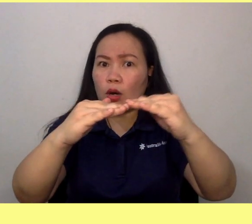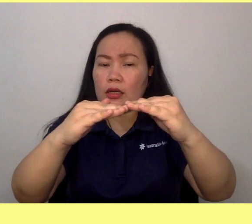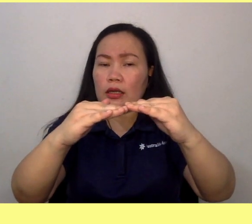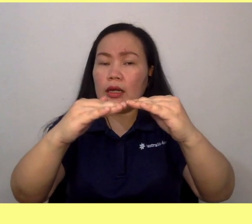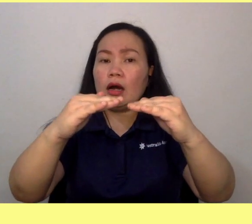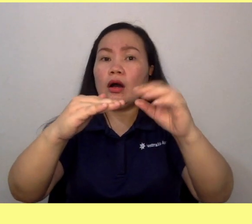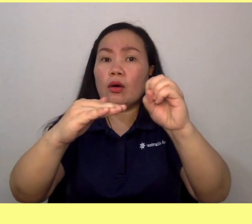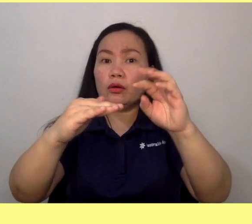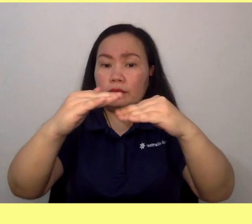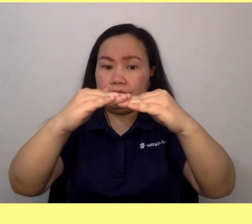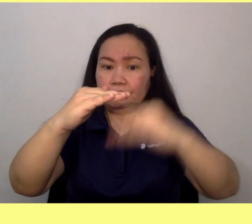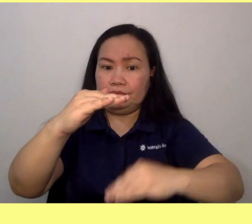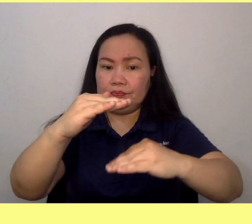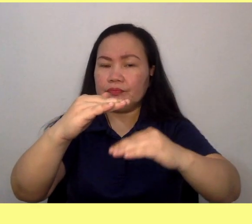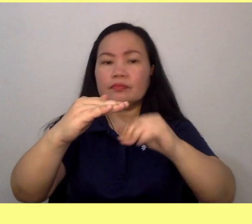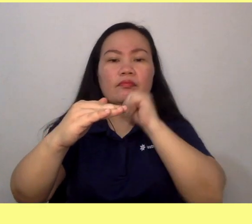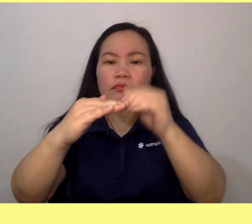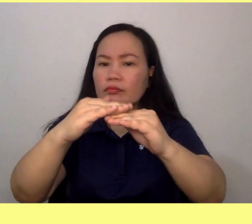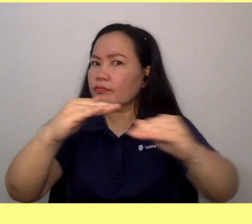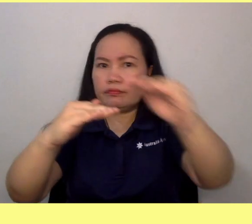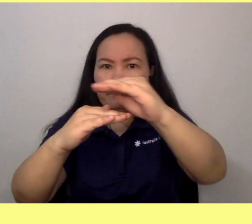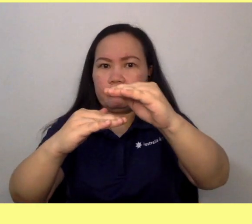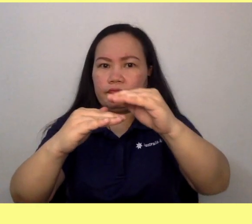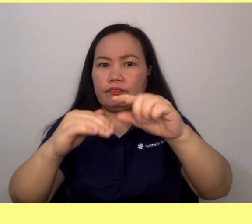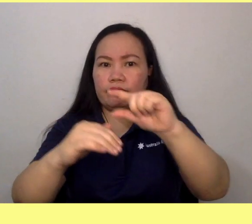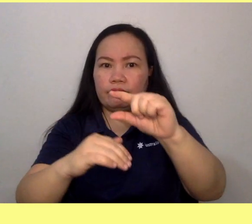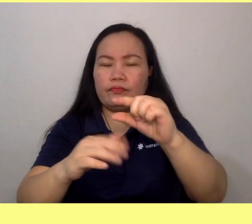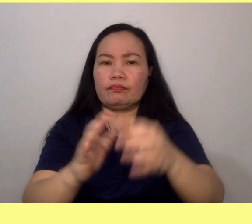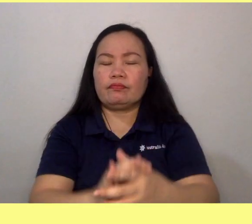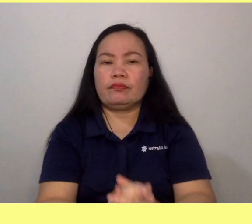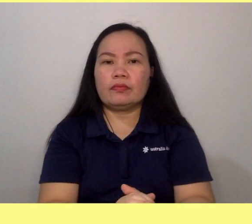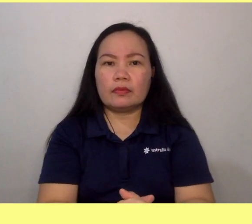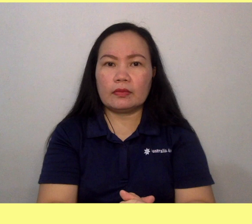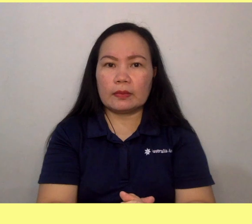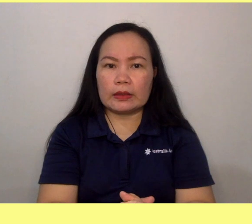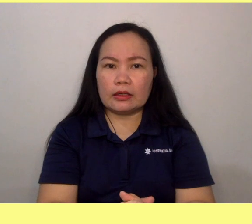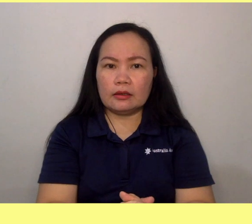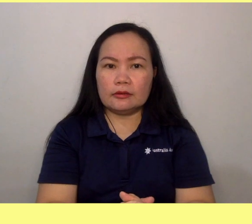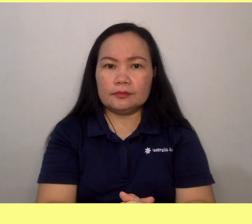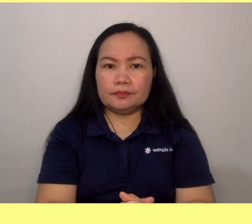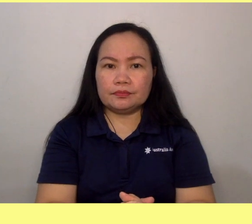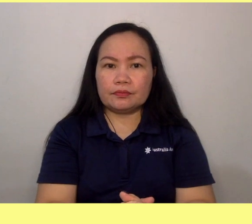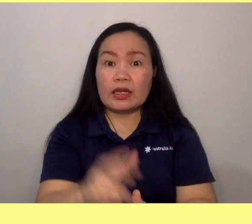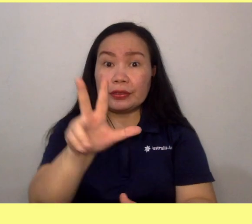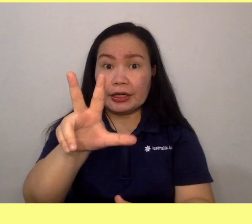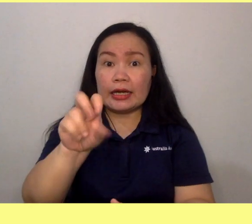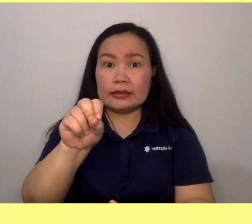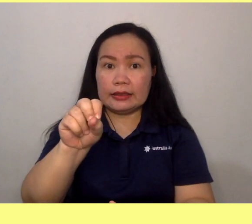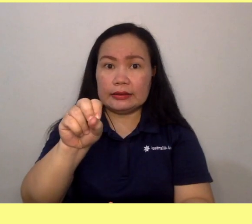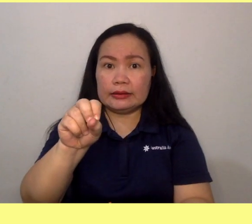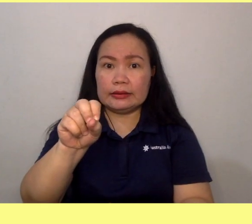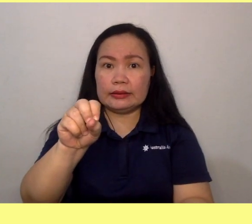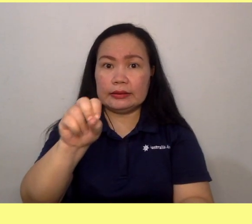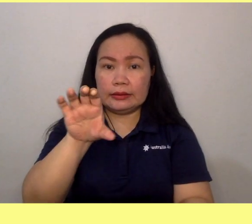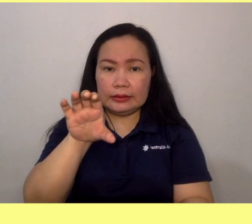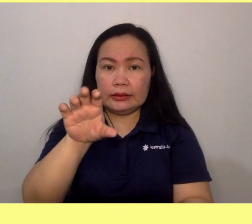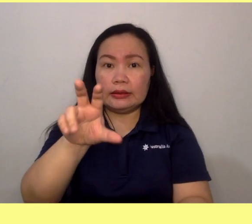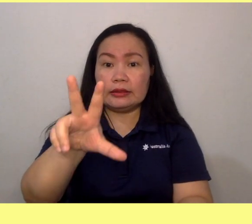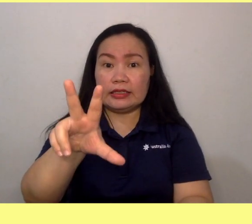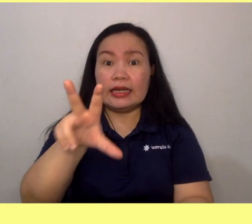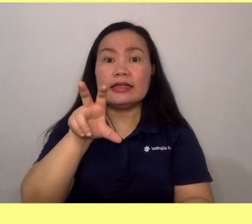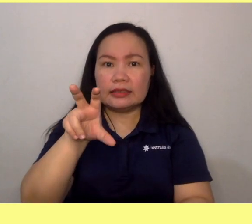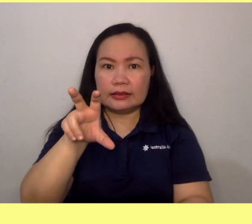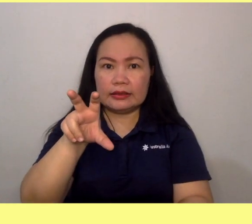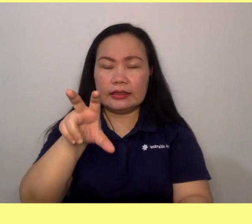ibig sabihin hindi lalampas. Hanggang dito lang po. Ito lang yung maximum niya. Ito po yung kanyang